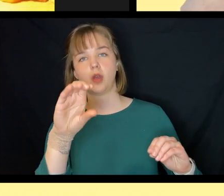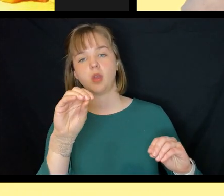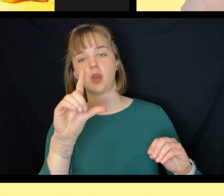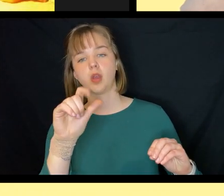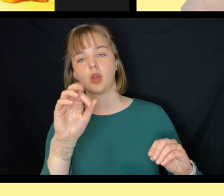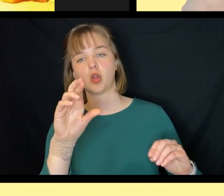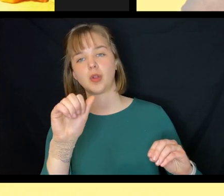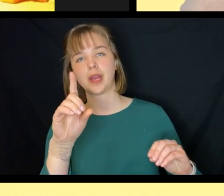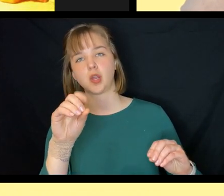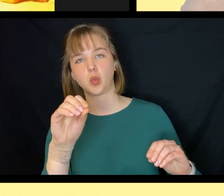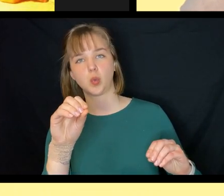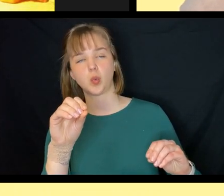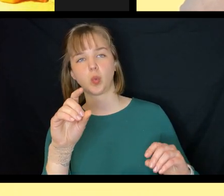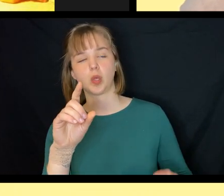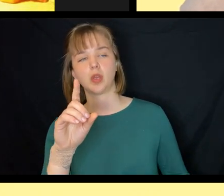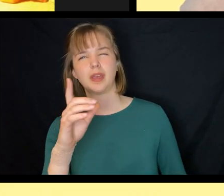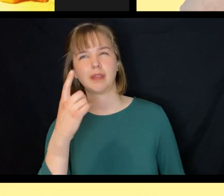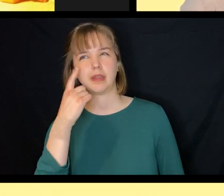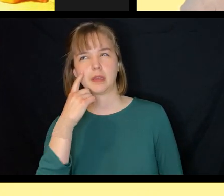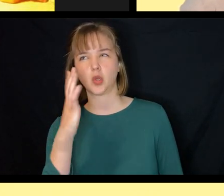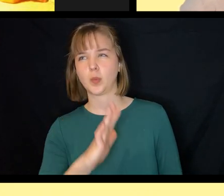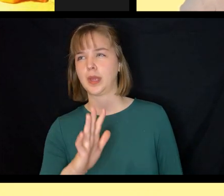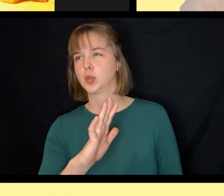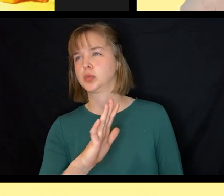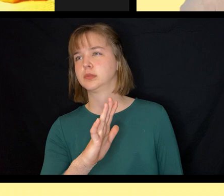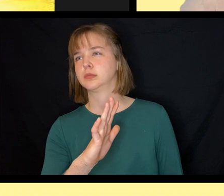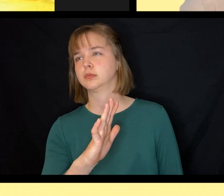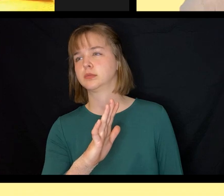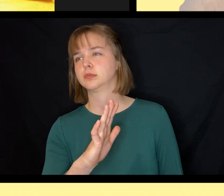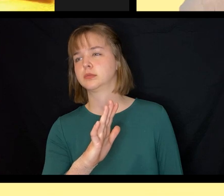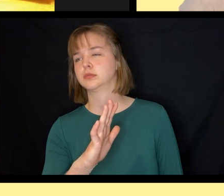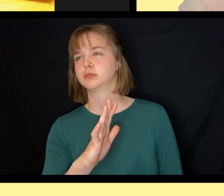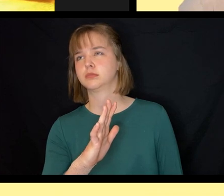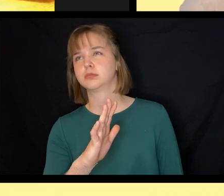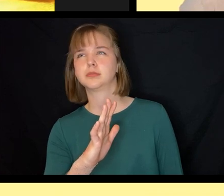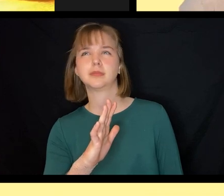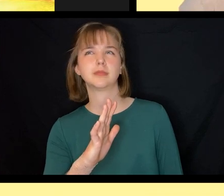Colorado Springs back in the beginning, like